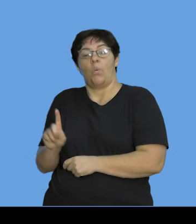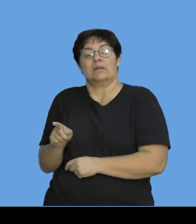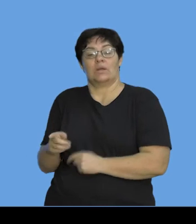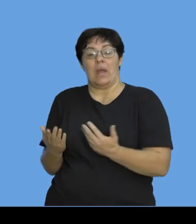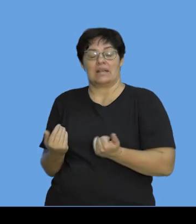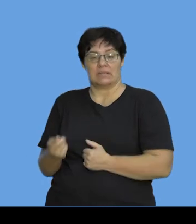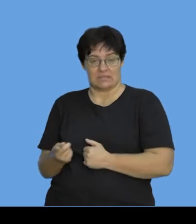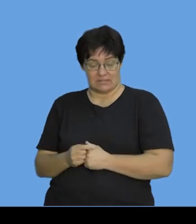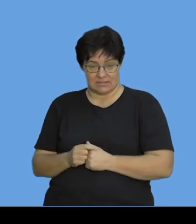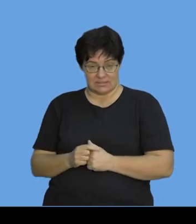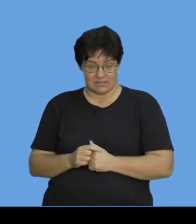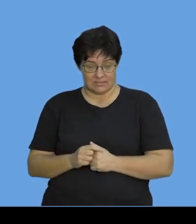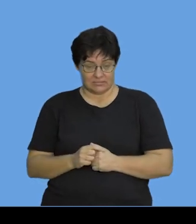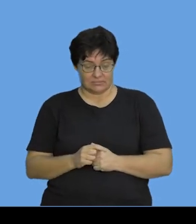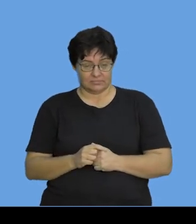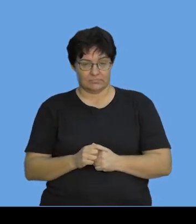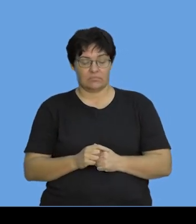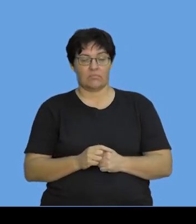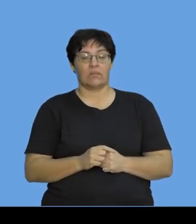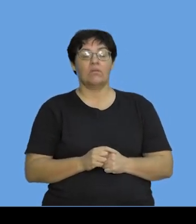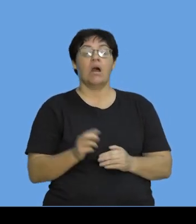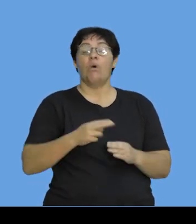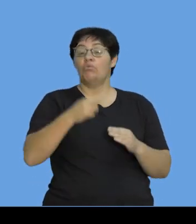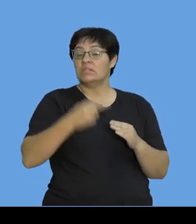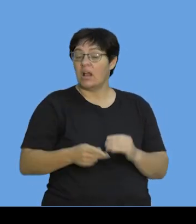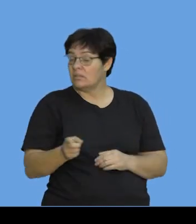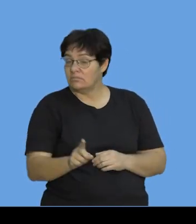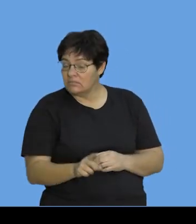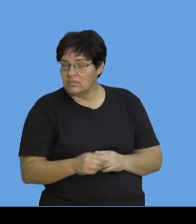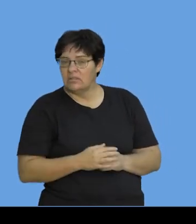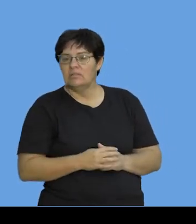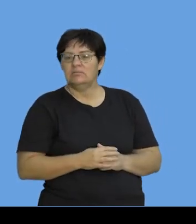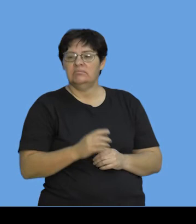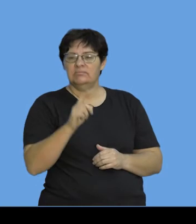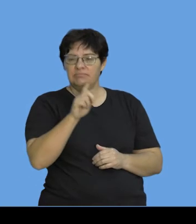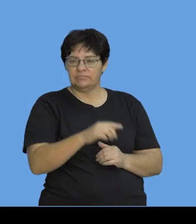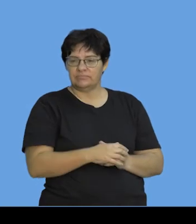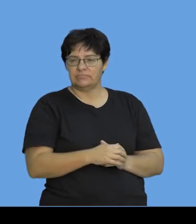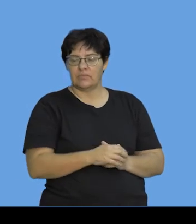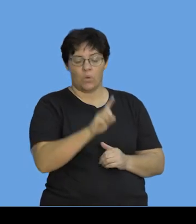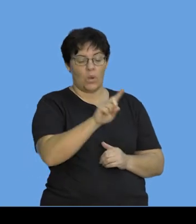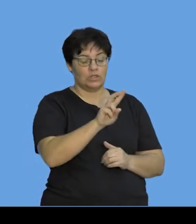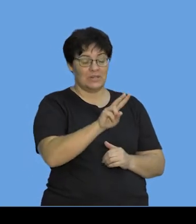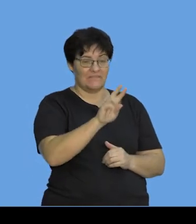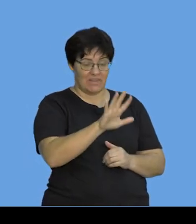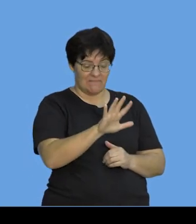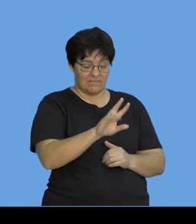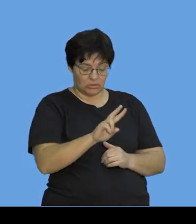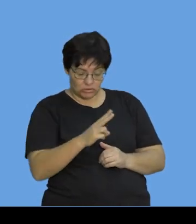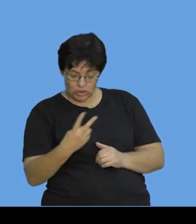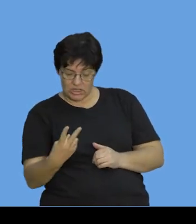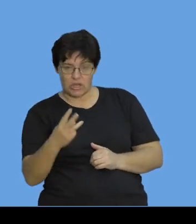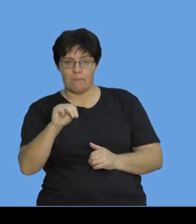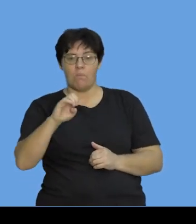other. So as a result, we'll look at, let's change this mass of 125 grams into moles. Why the moles? Okay,